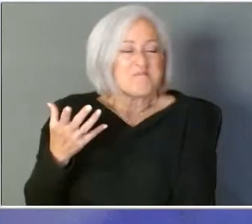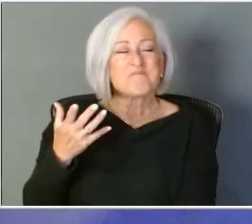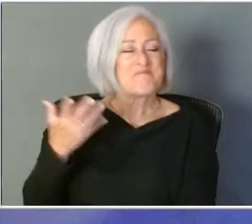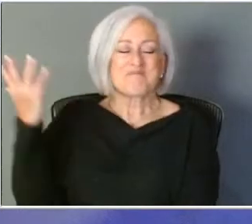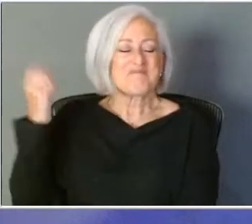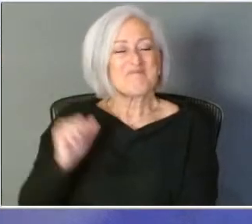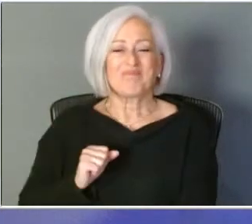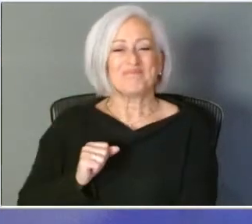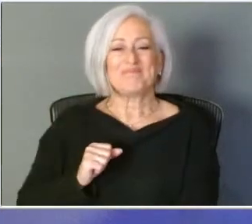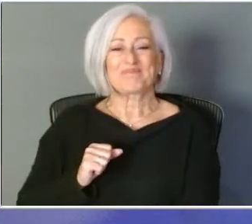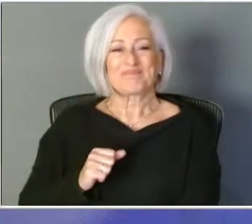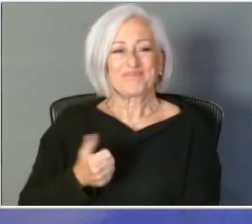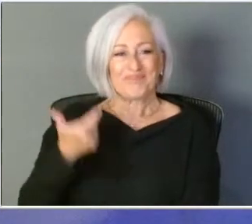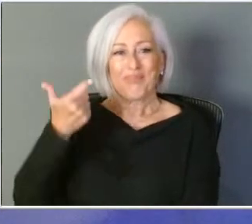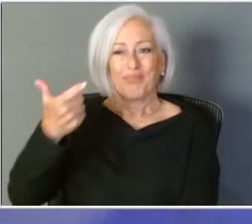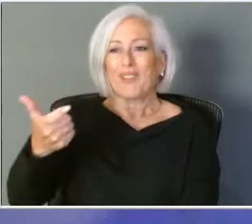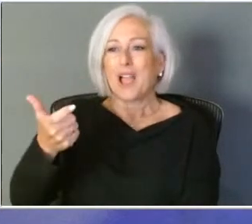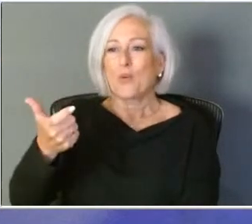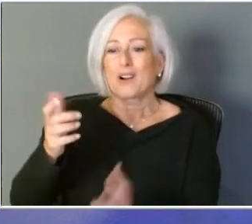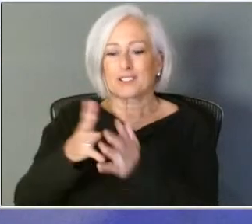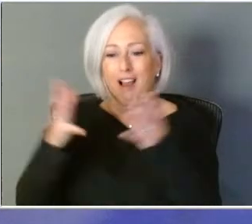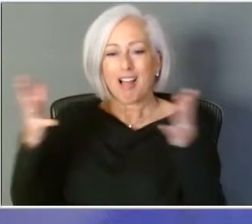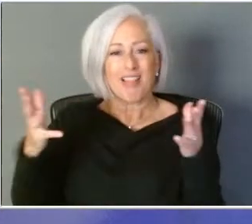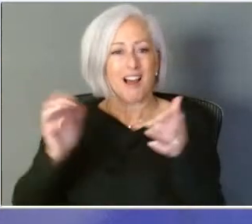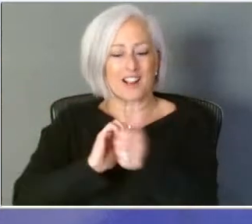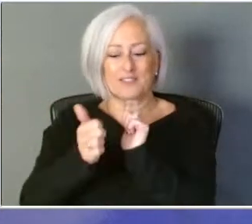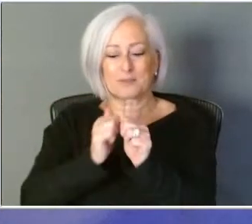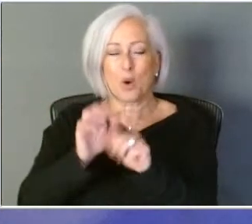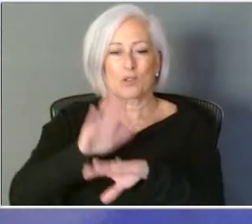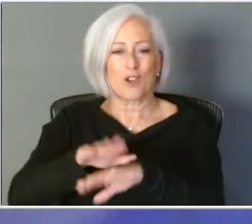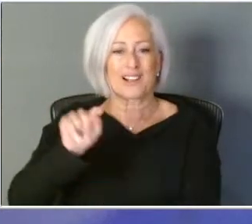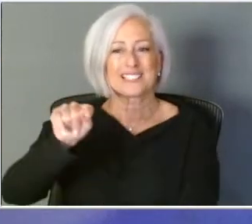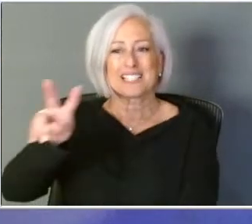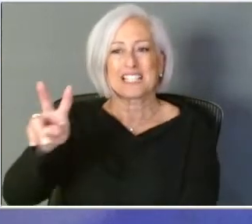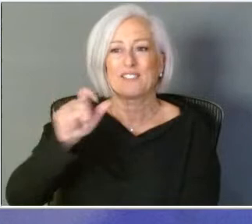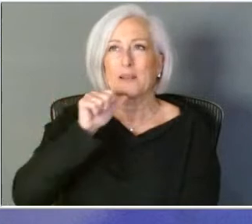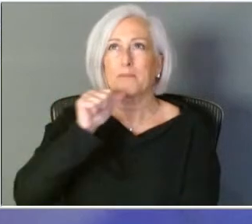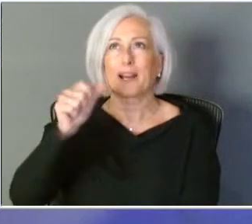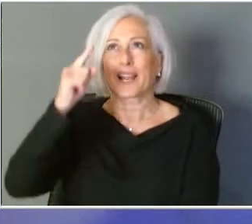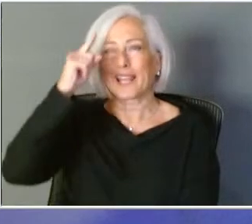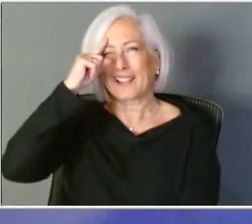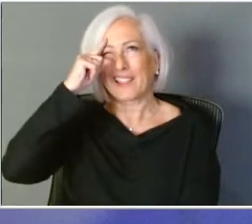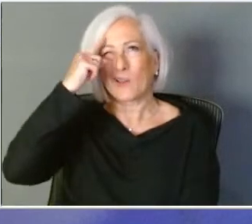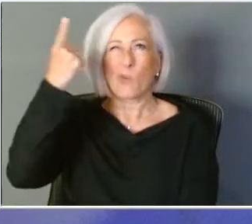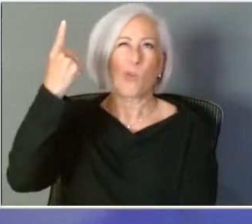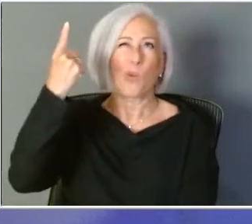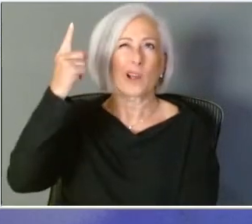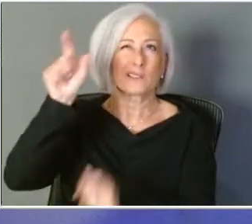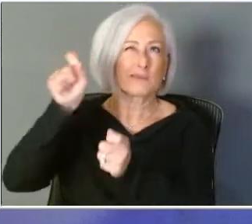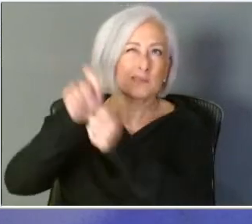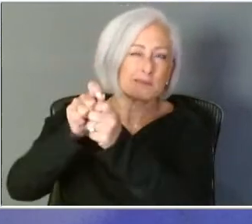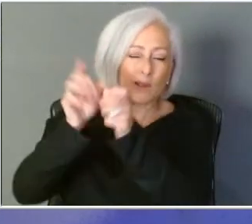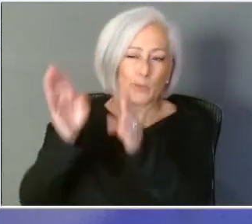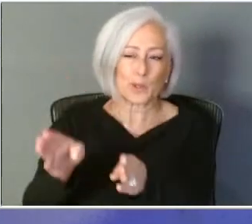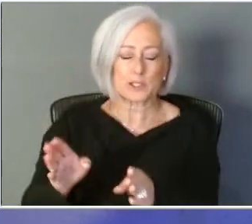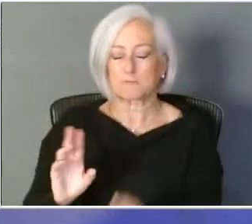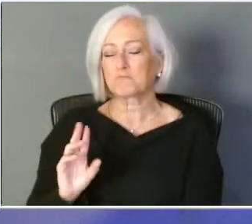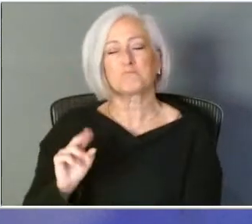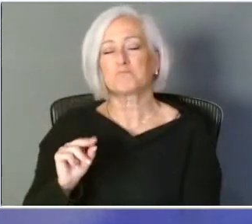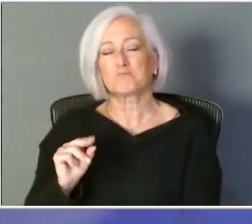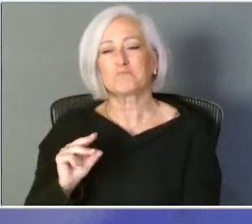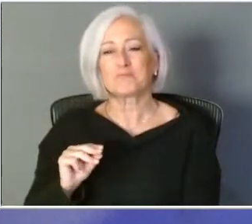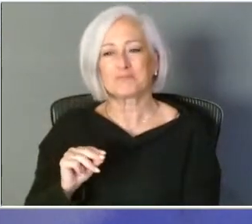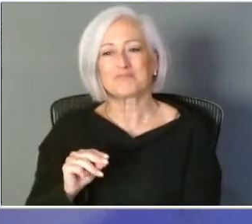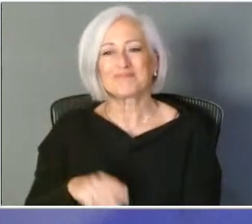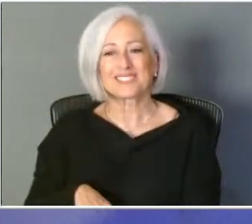I watch pretty much a lot of sports on TV, but I'm not thinking of any specific person. Yeah, it's just good. It's good to watch,